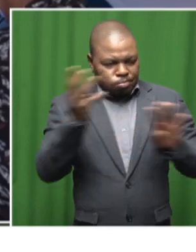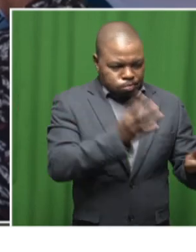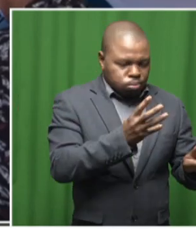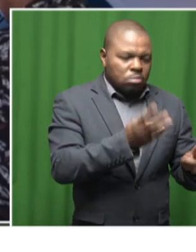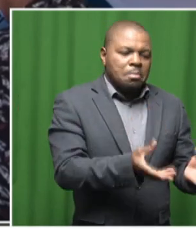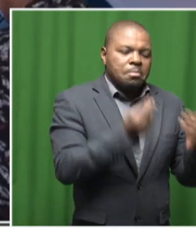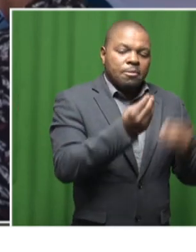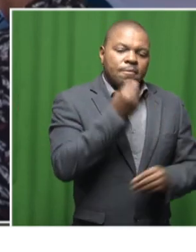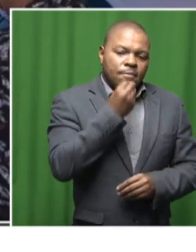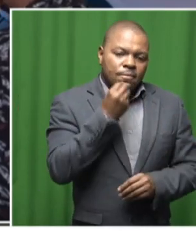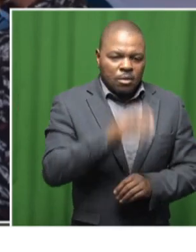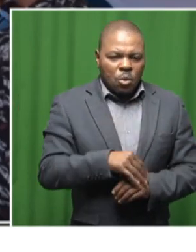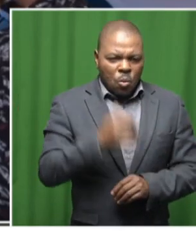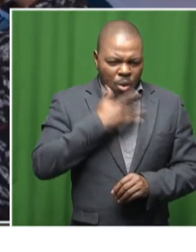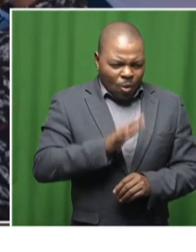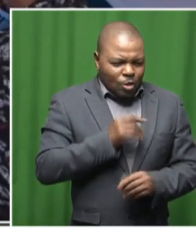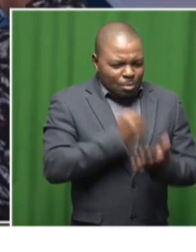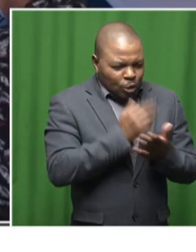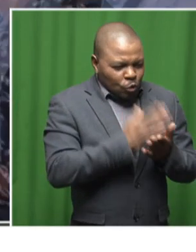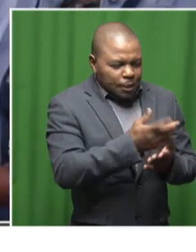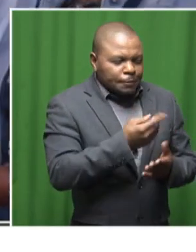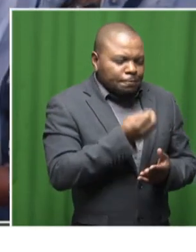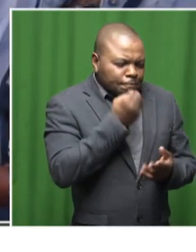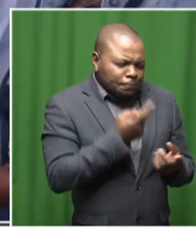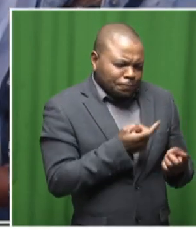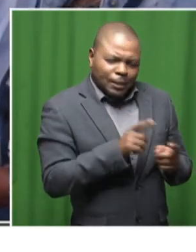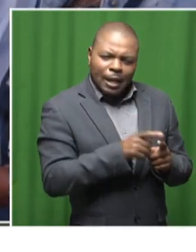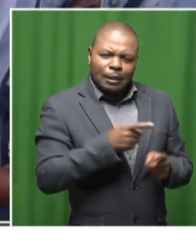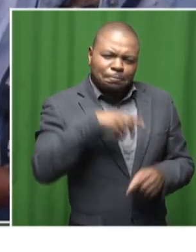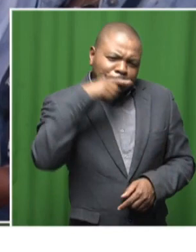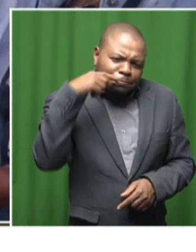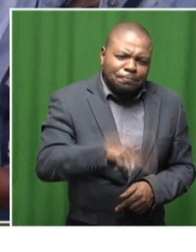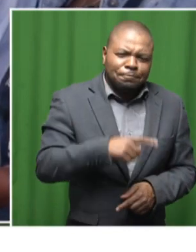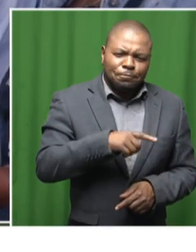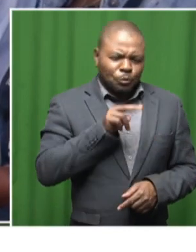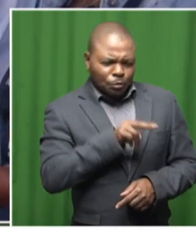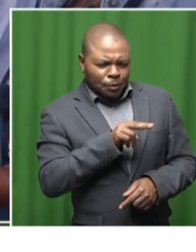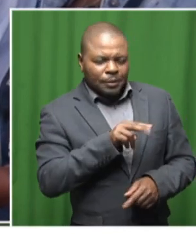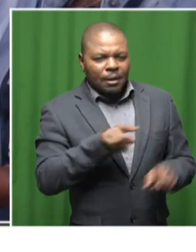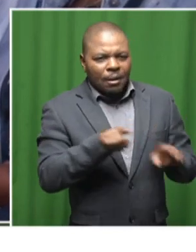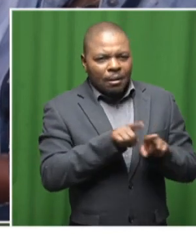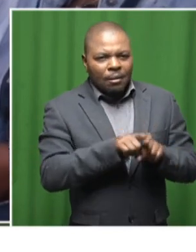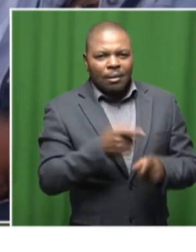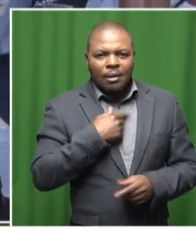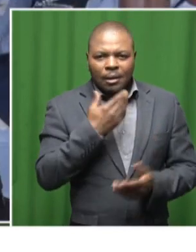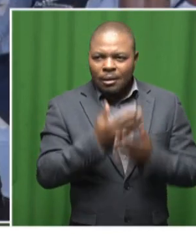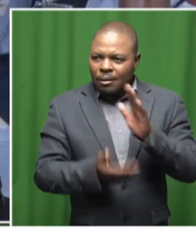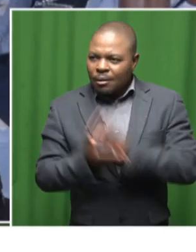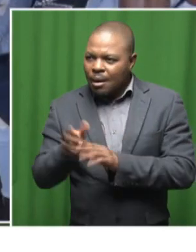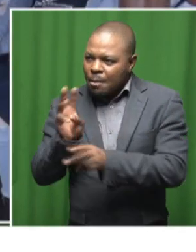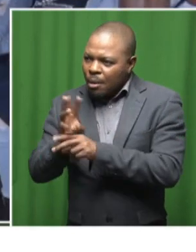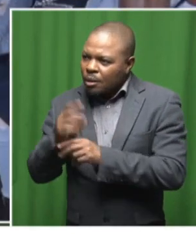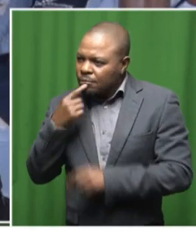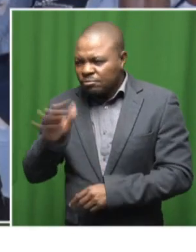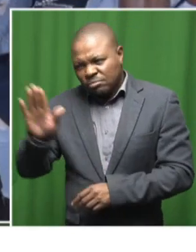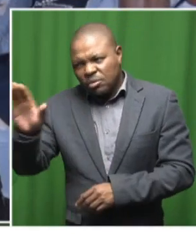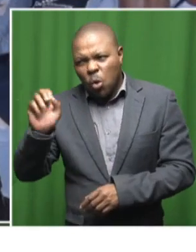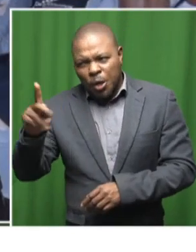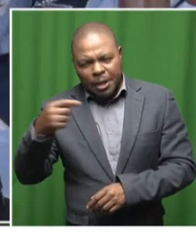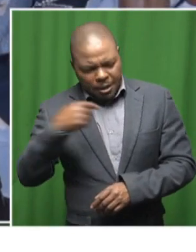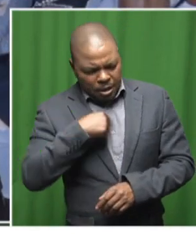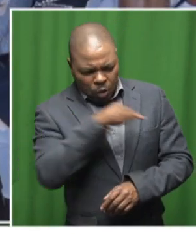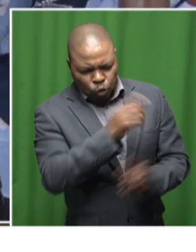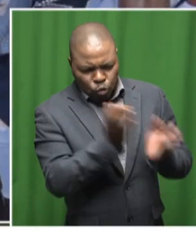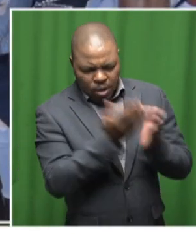meal. We want to make it, attractive, delicious, that every child must go to their mother and say, actually, I'm okay, I should be able to eat